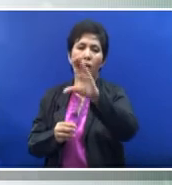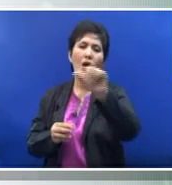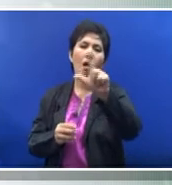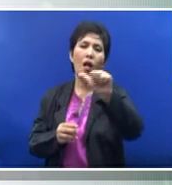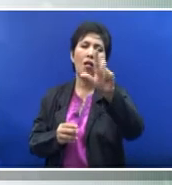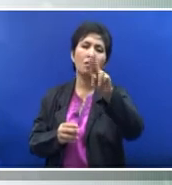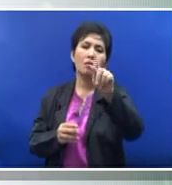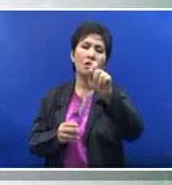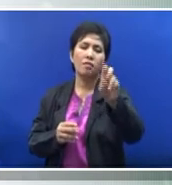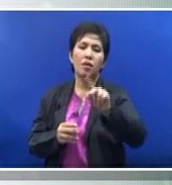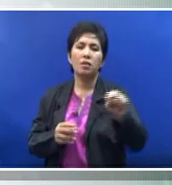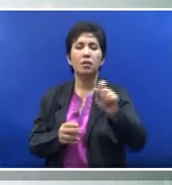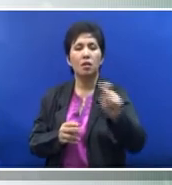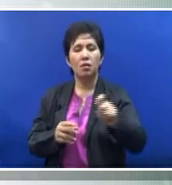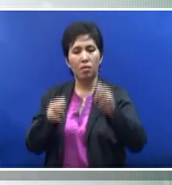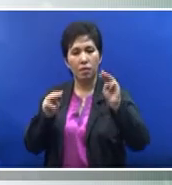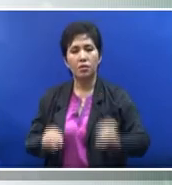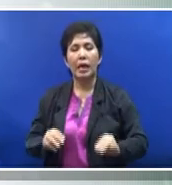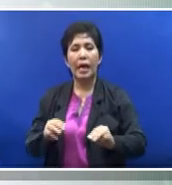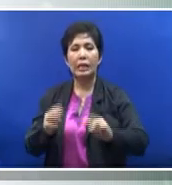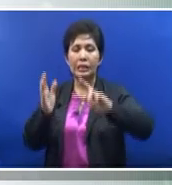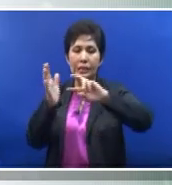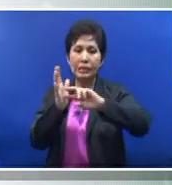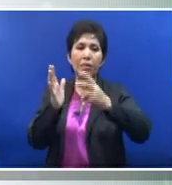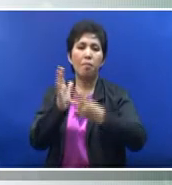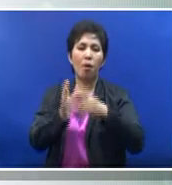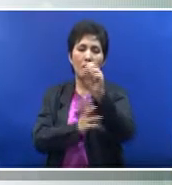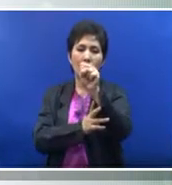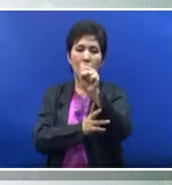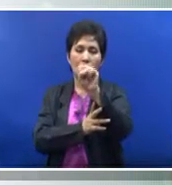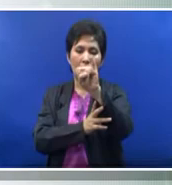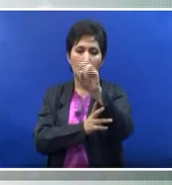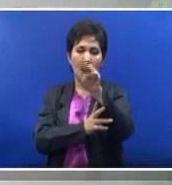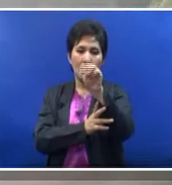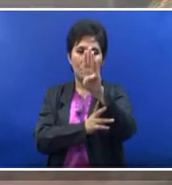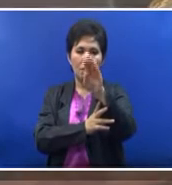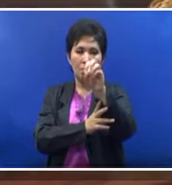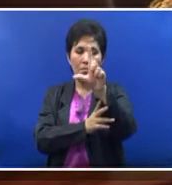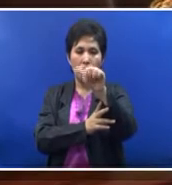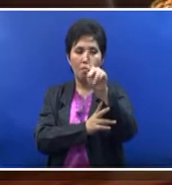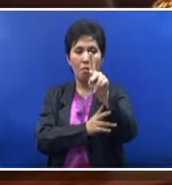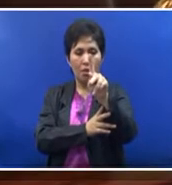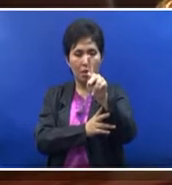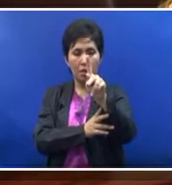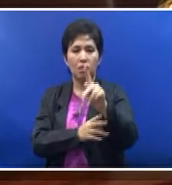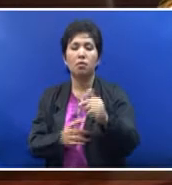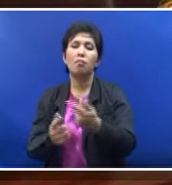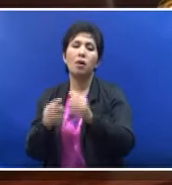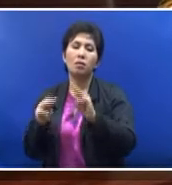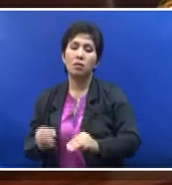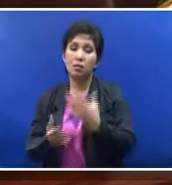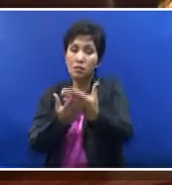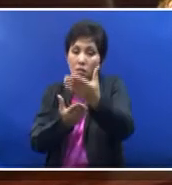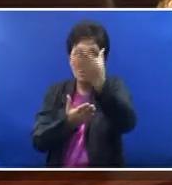and is cognitive and symbolic in nature. Okay, so you can see many important points over here. It is